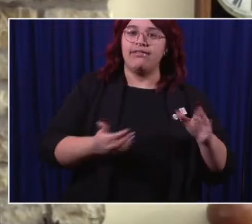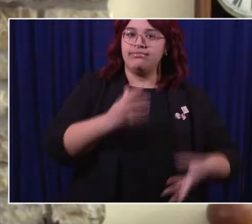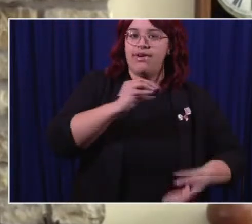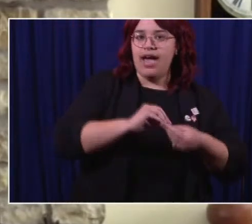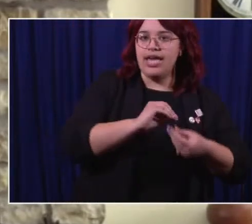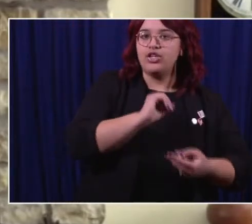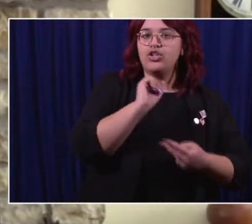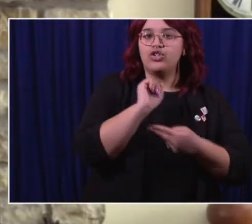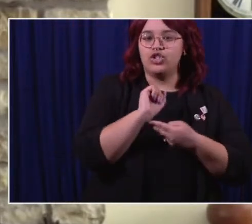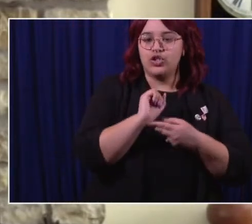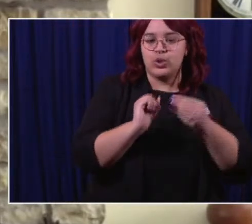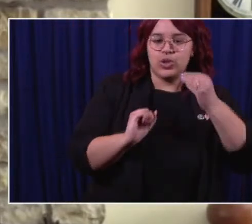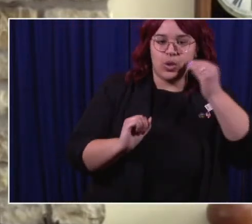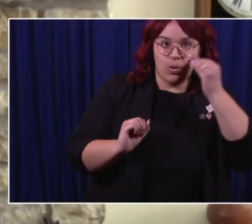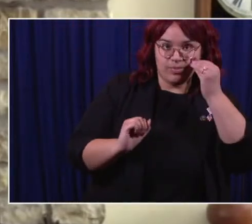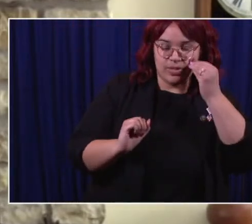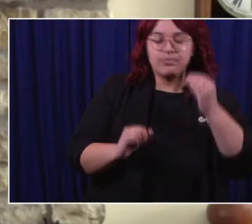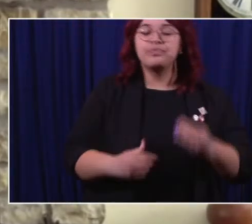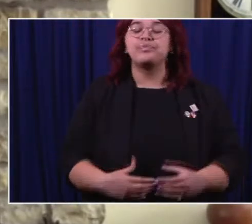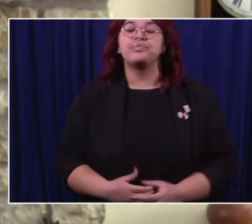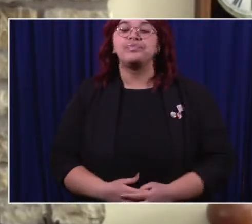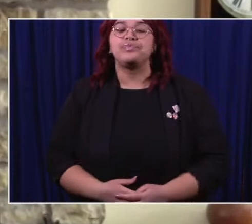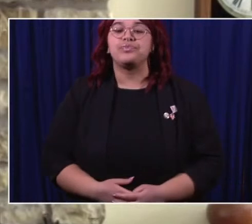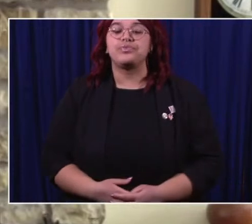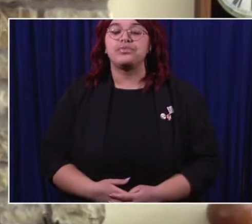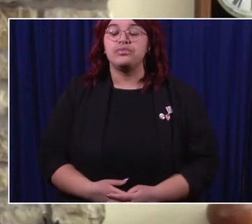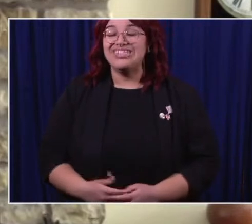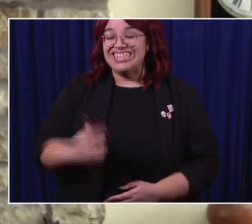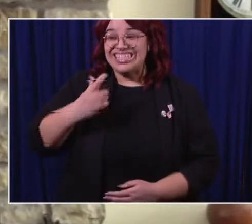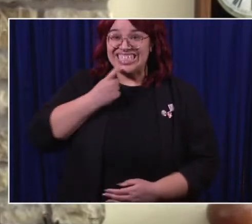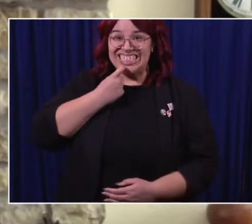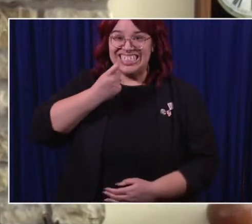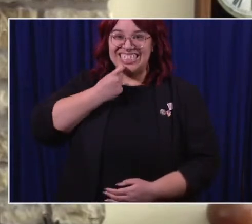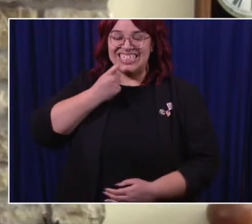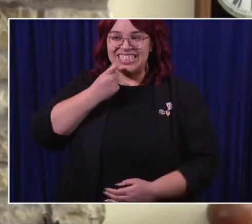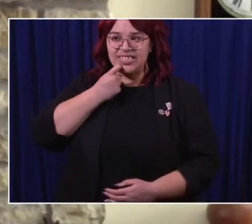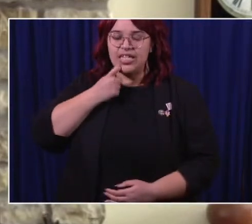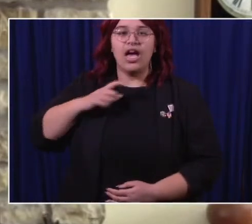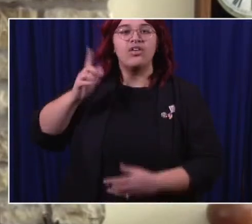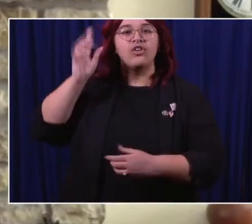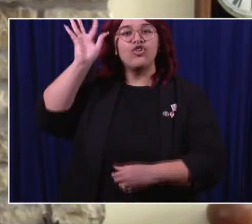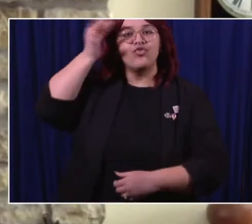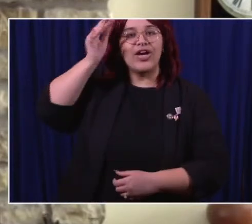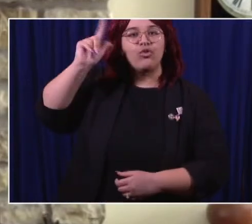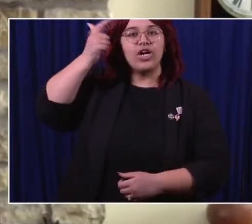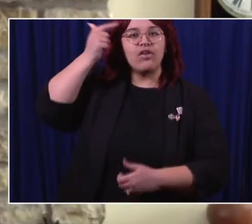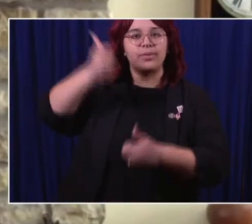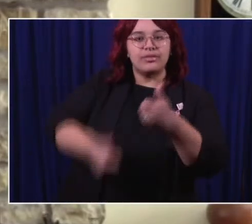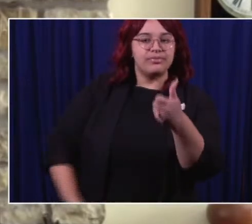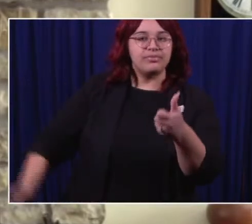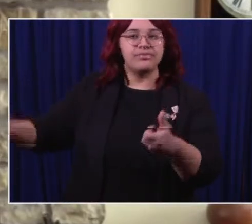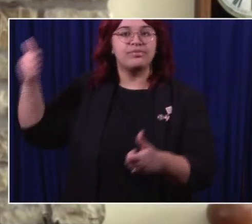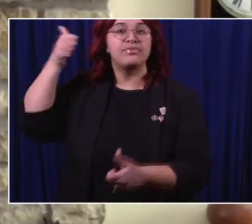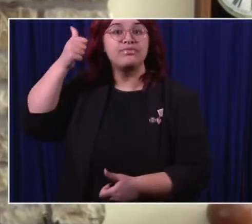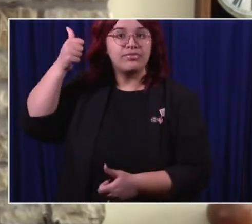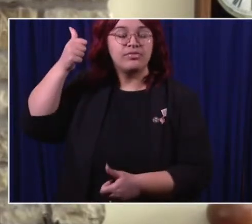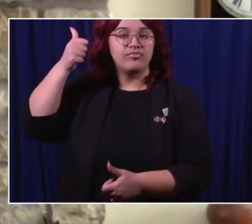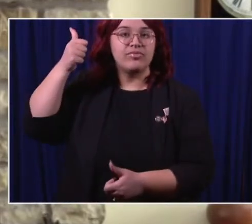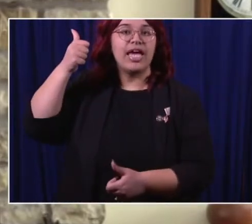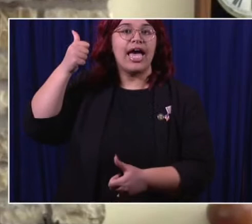change. The federal government Centers for Medicare and Medicaid Services, known commonly as